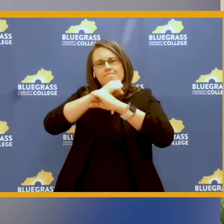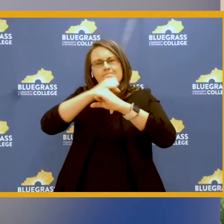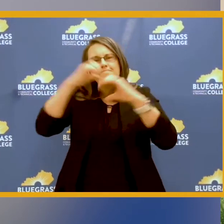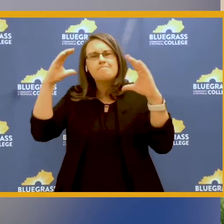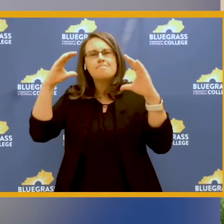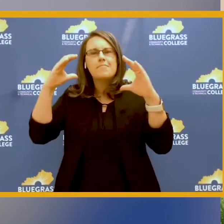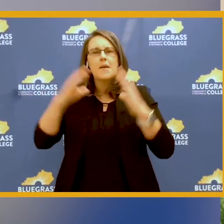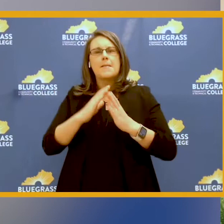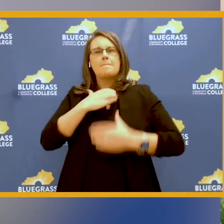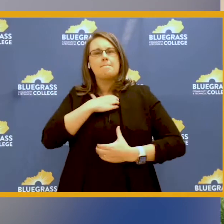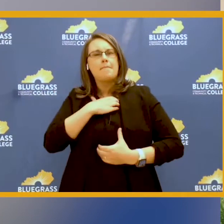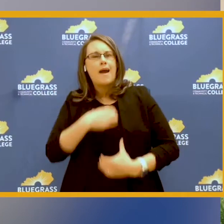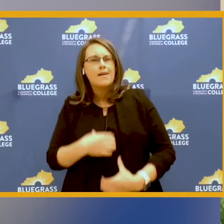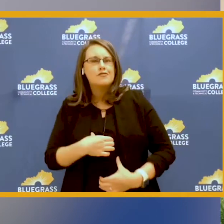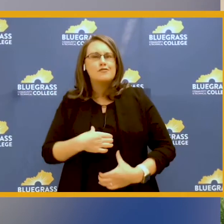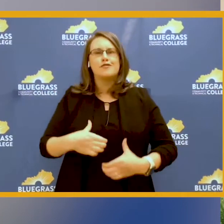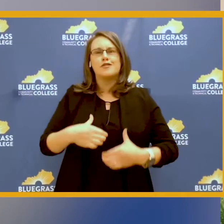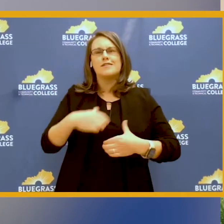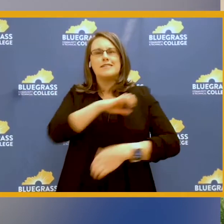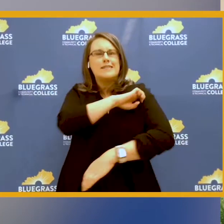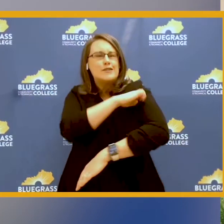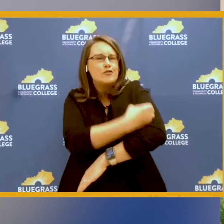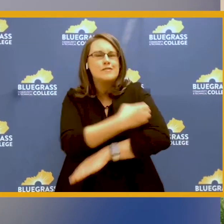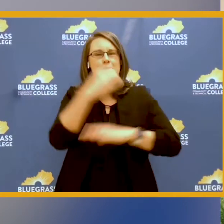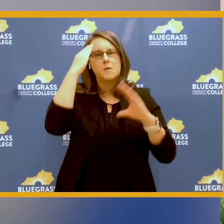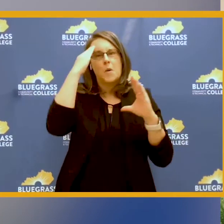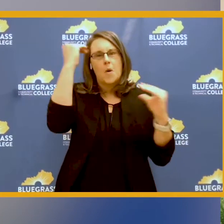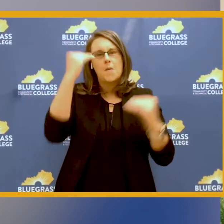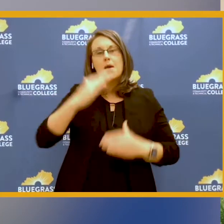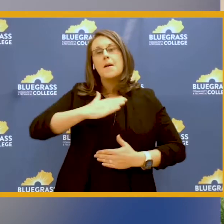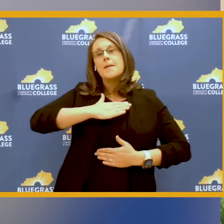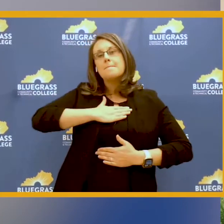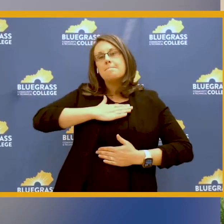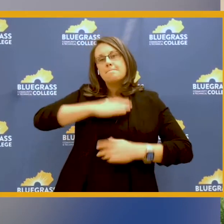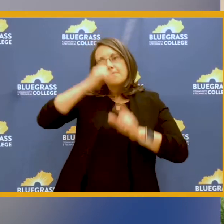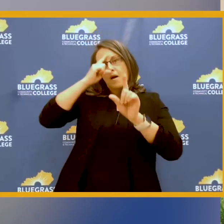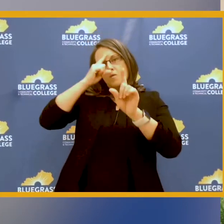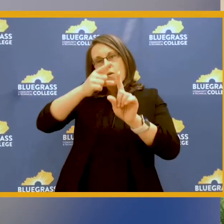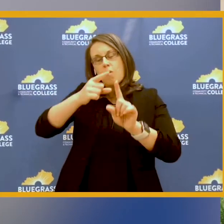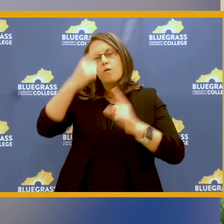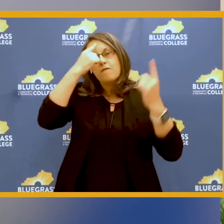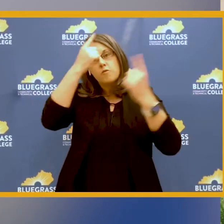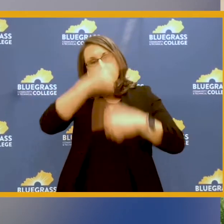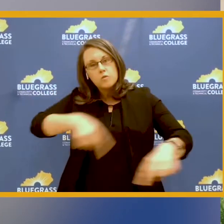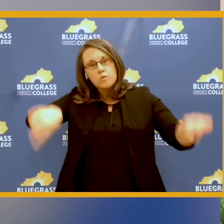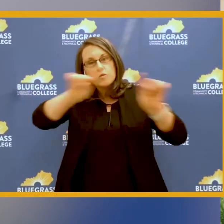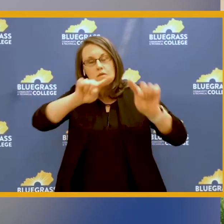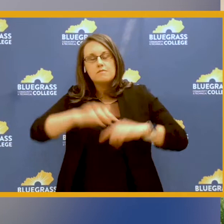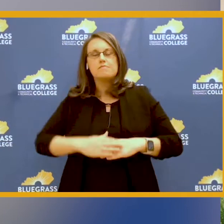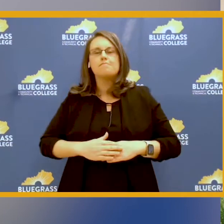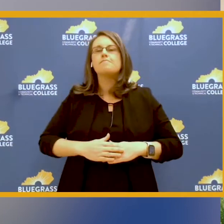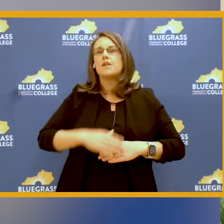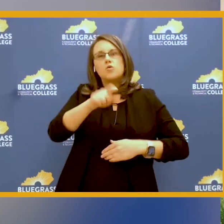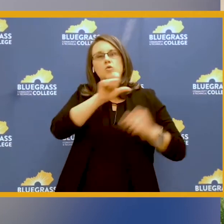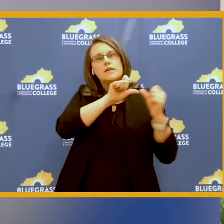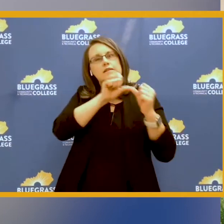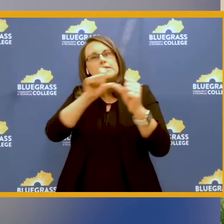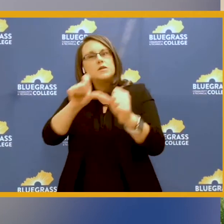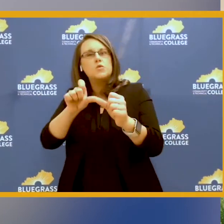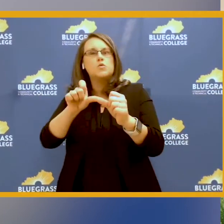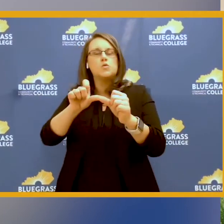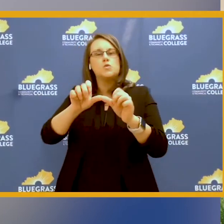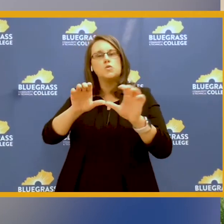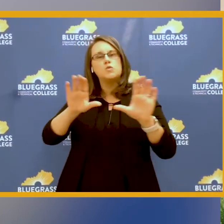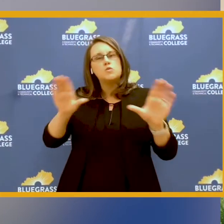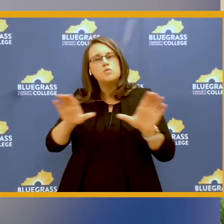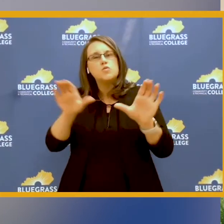hope. My hope for each of you is that you go on to be mission-driven, to great